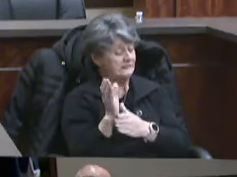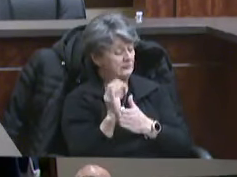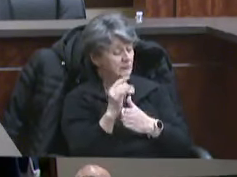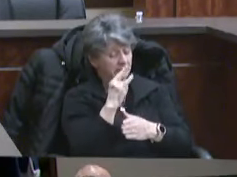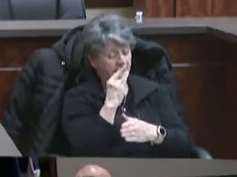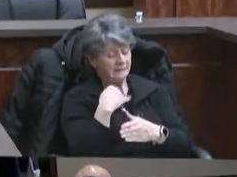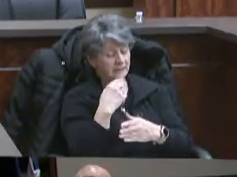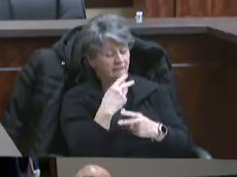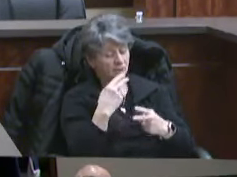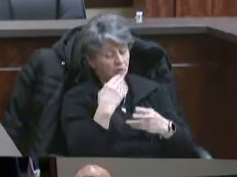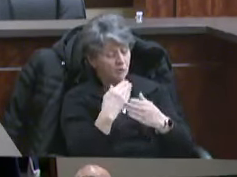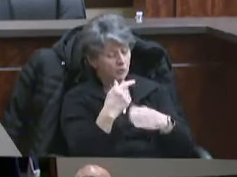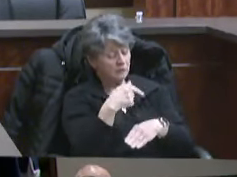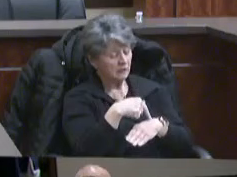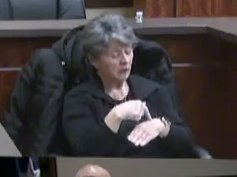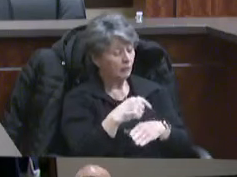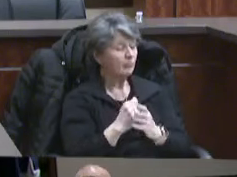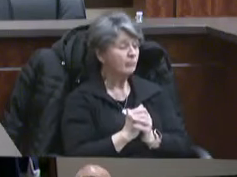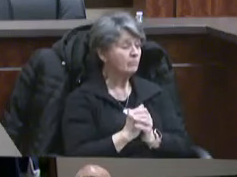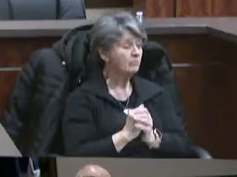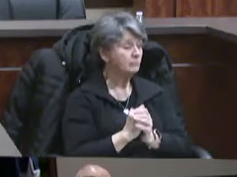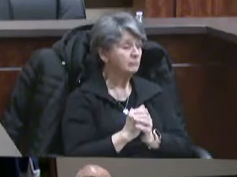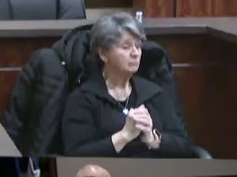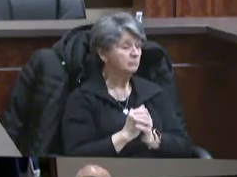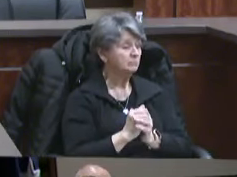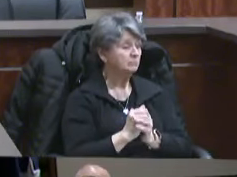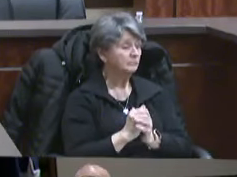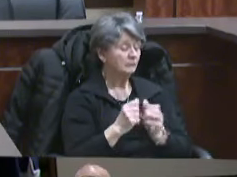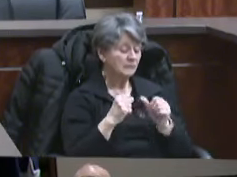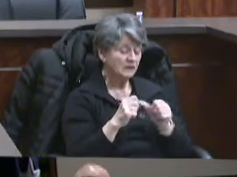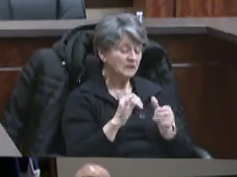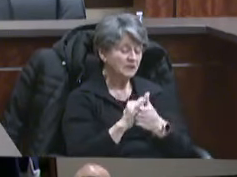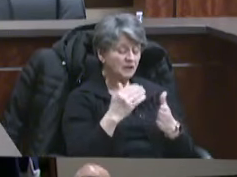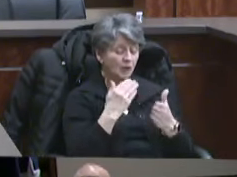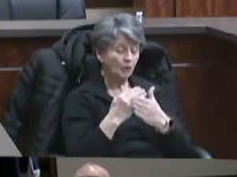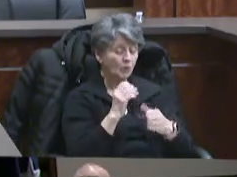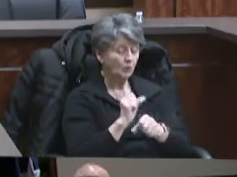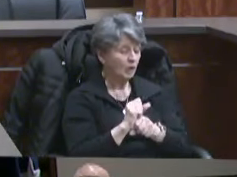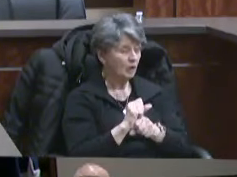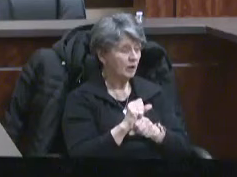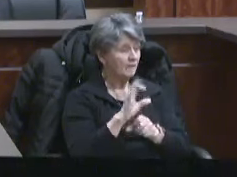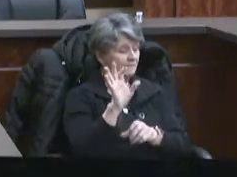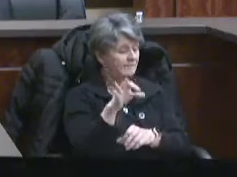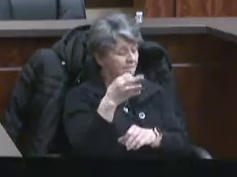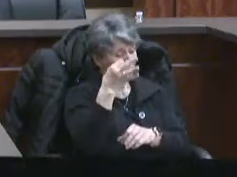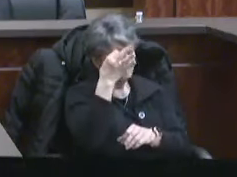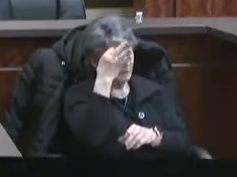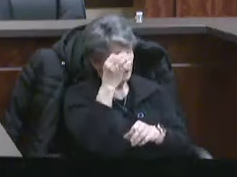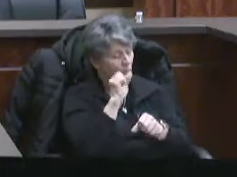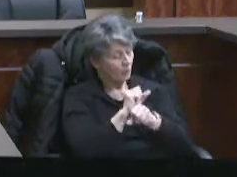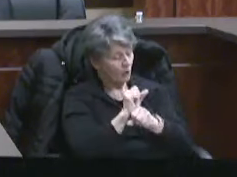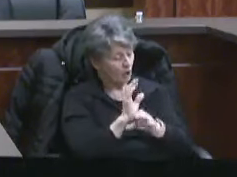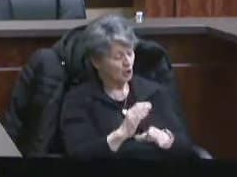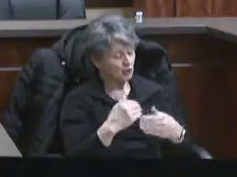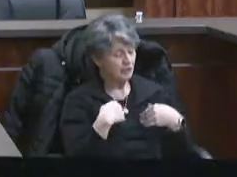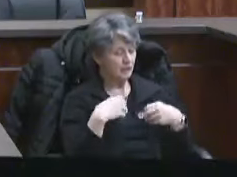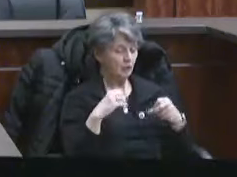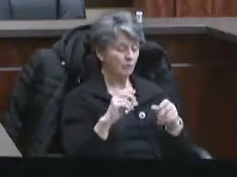So Keith, that was good work. The federal workers had the opportunity to talk